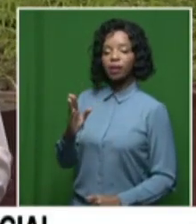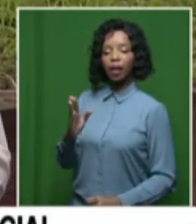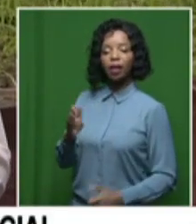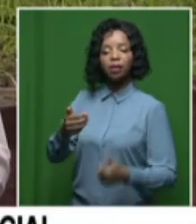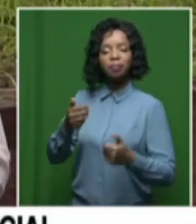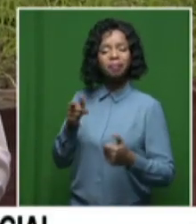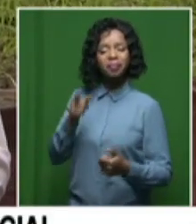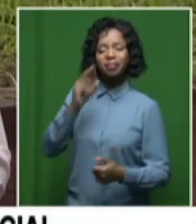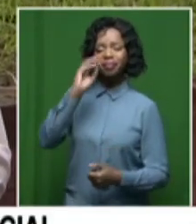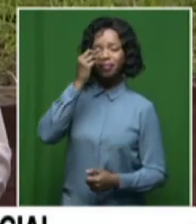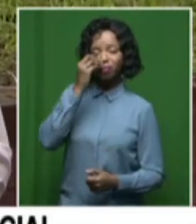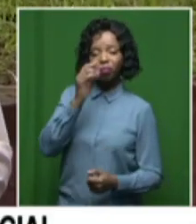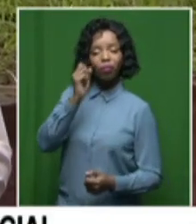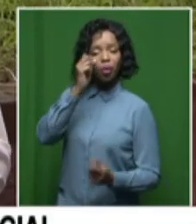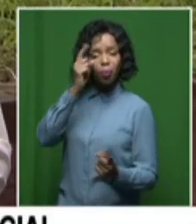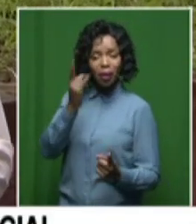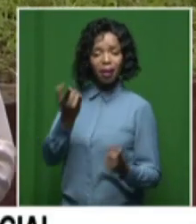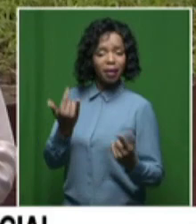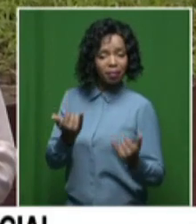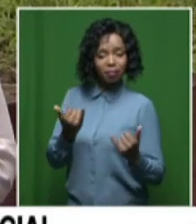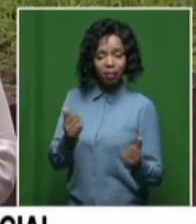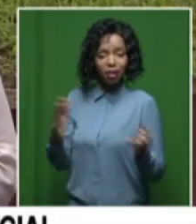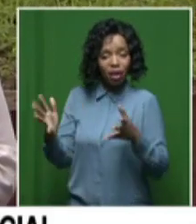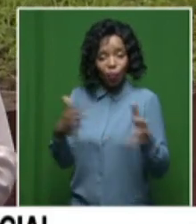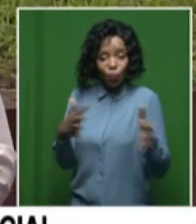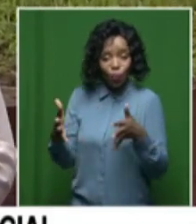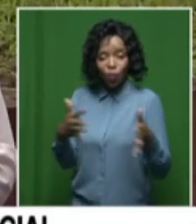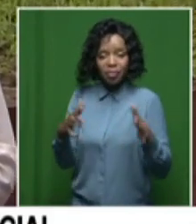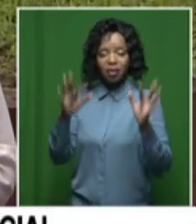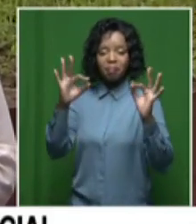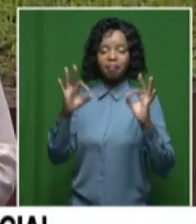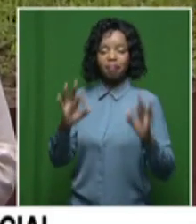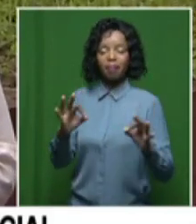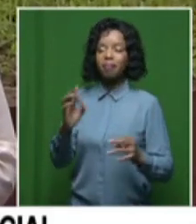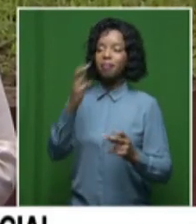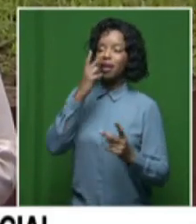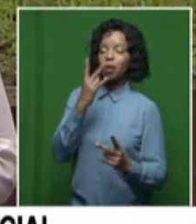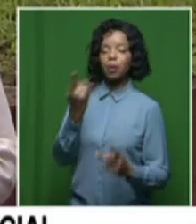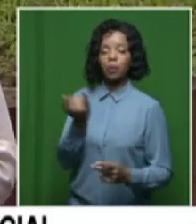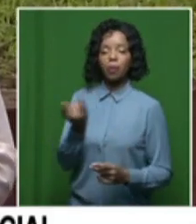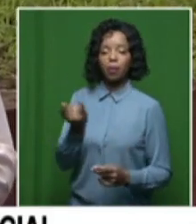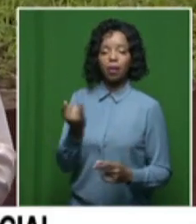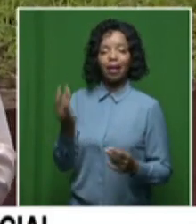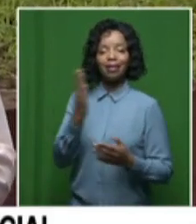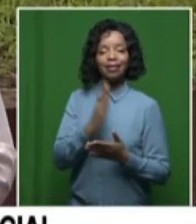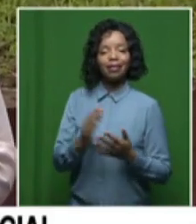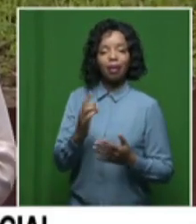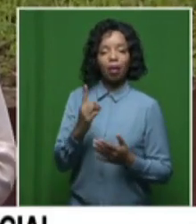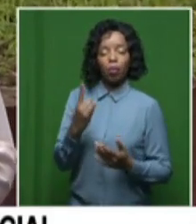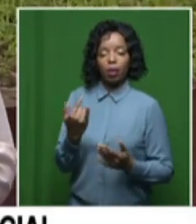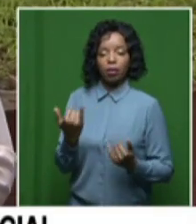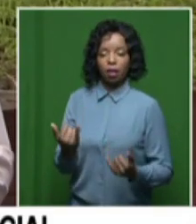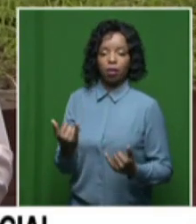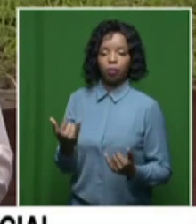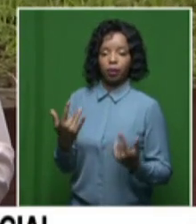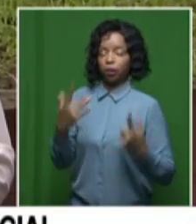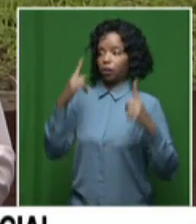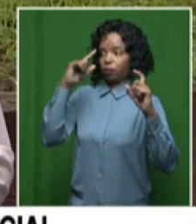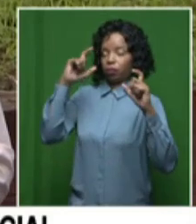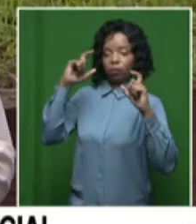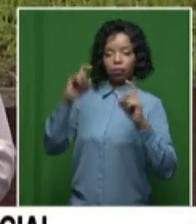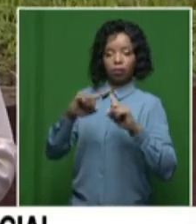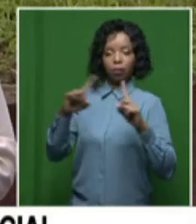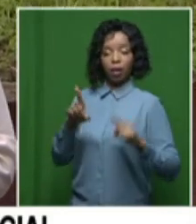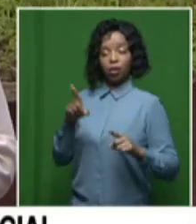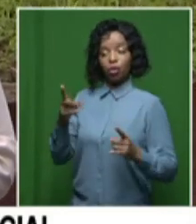weather, of course, not the greatest, and it also seems to be somewhat in keeping with the somber mood. But you are with